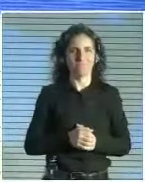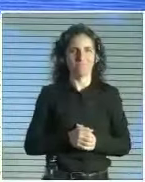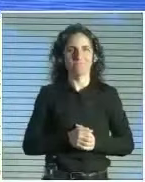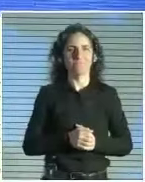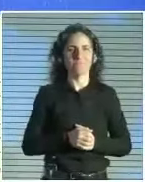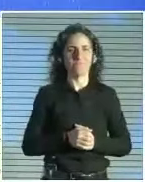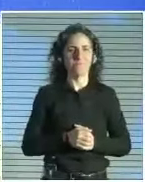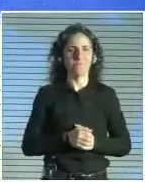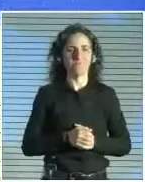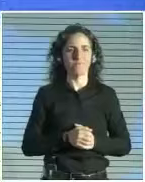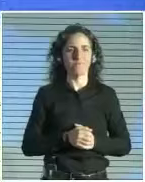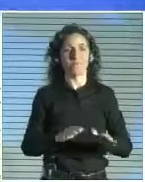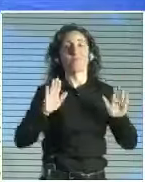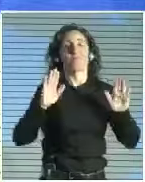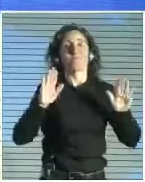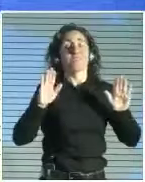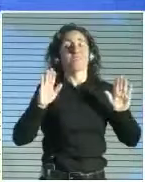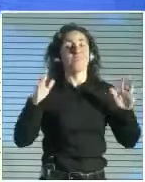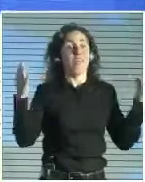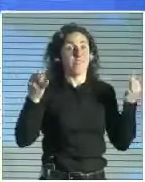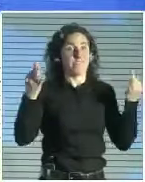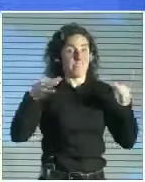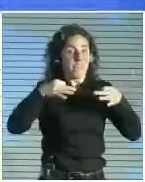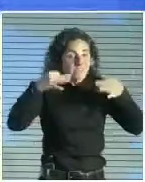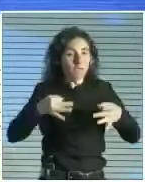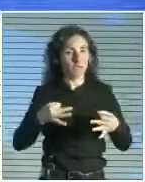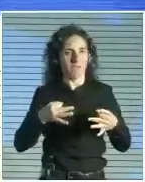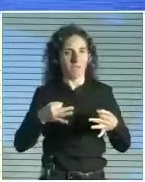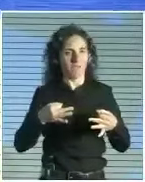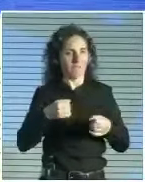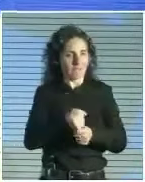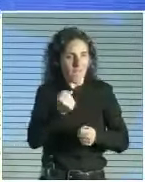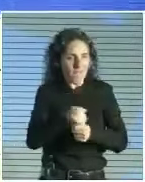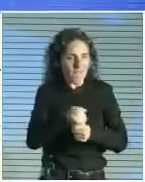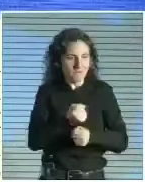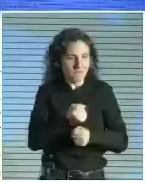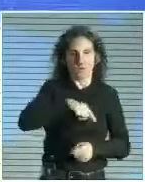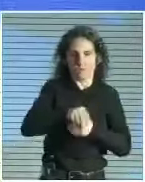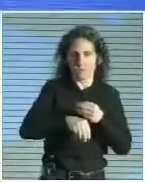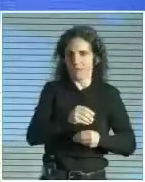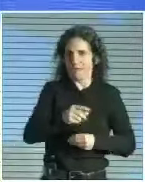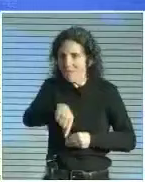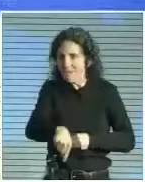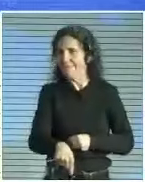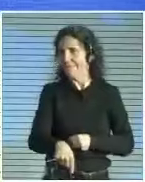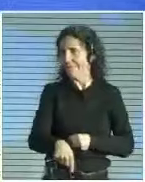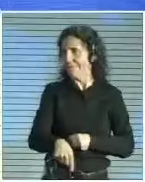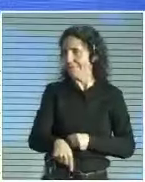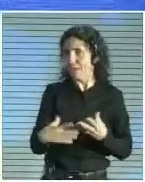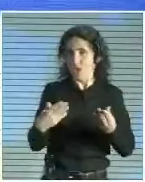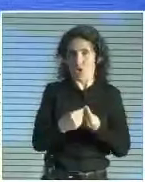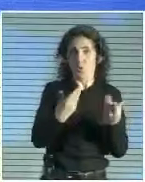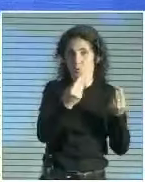getting here with a lot of you there are in this seminar will help Guanajuato